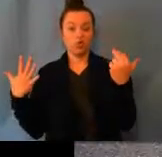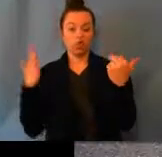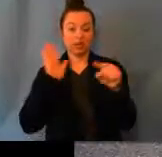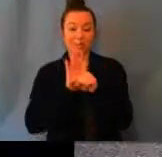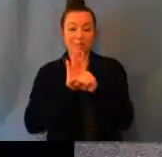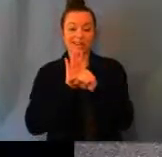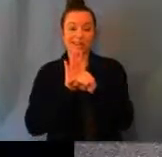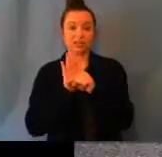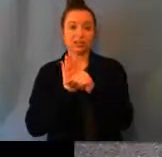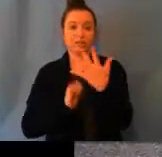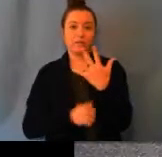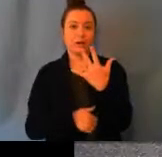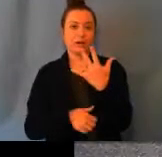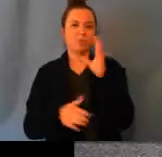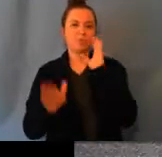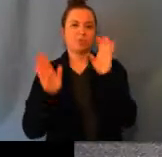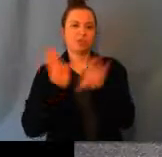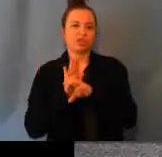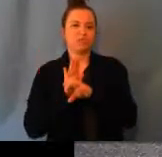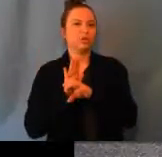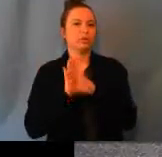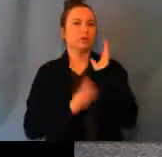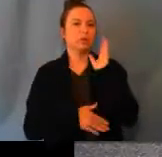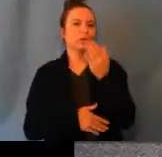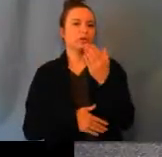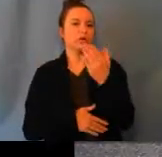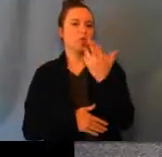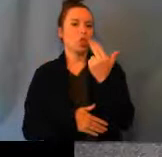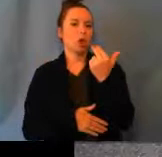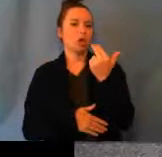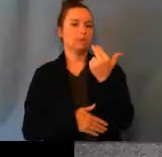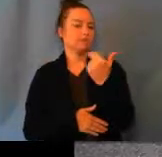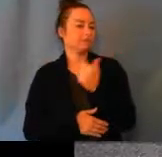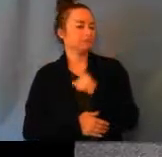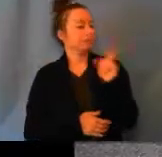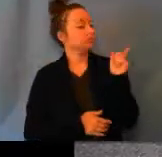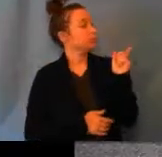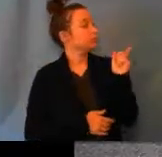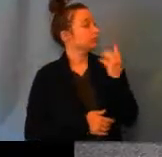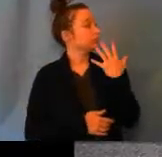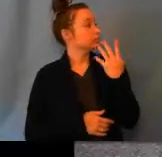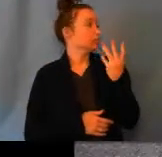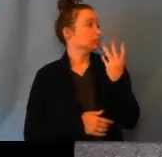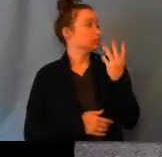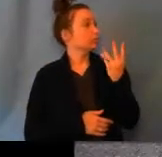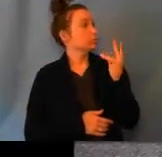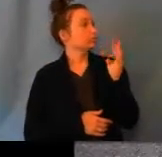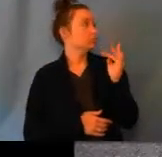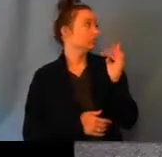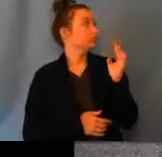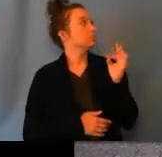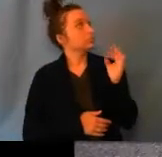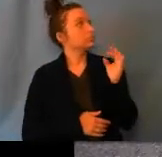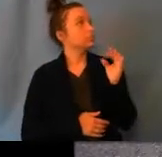picture just because it's easier. So I need to draw 13 circles. 4, 5, 6, 7,